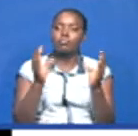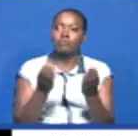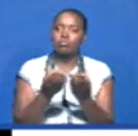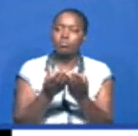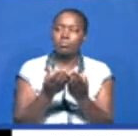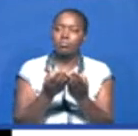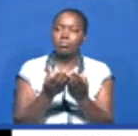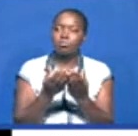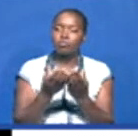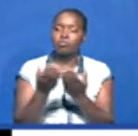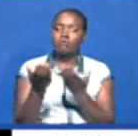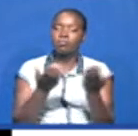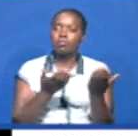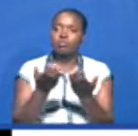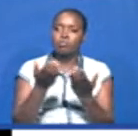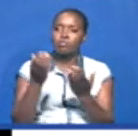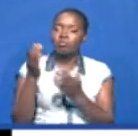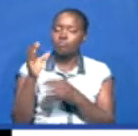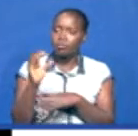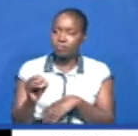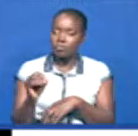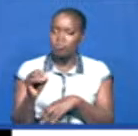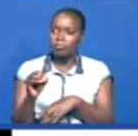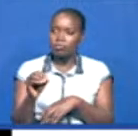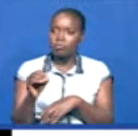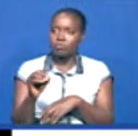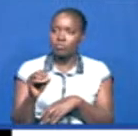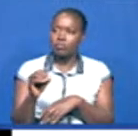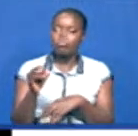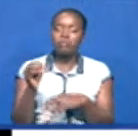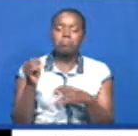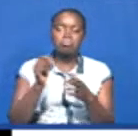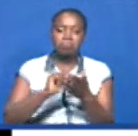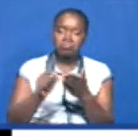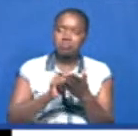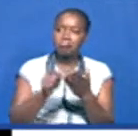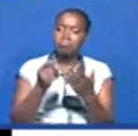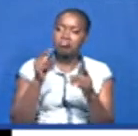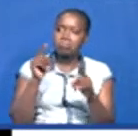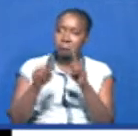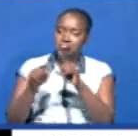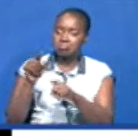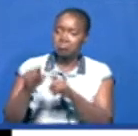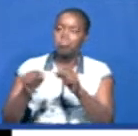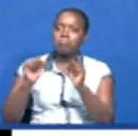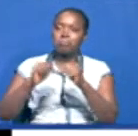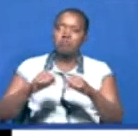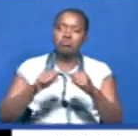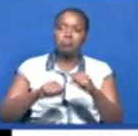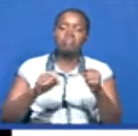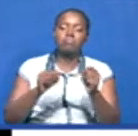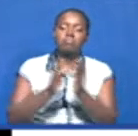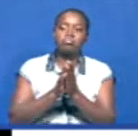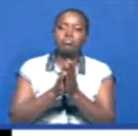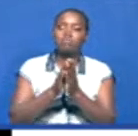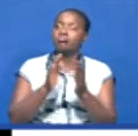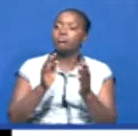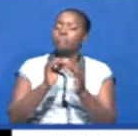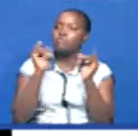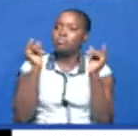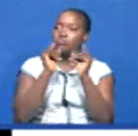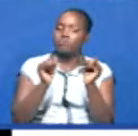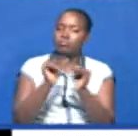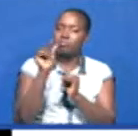also signed, is a signatory to various agreements and treaties, and several other major international and regional